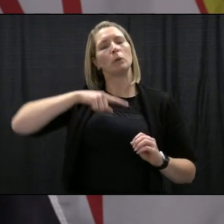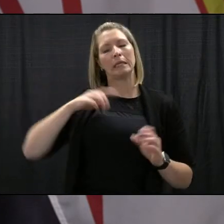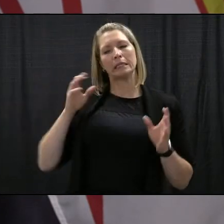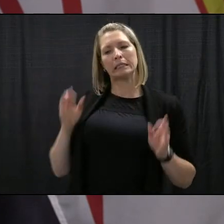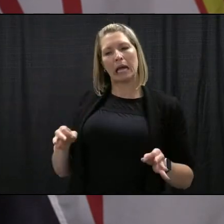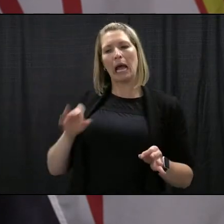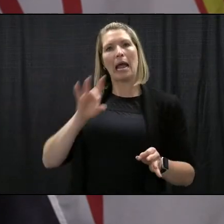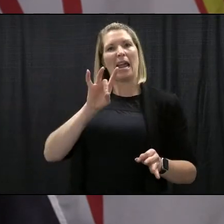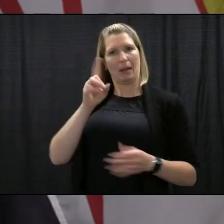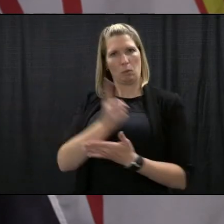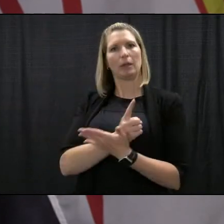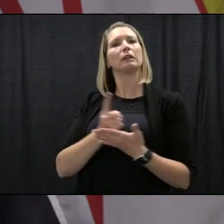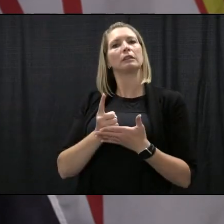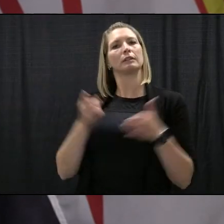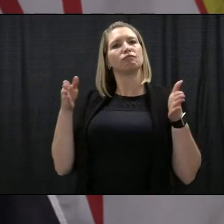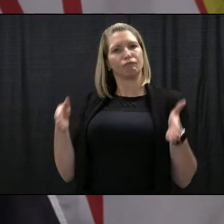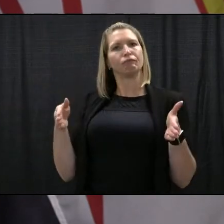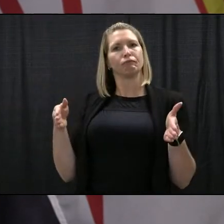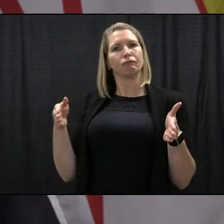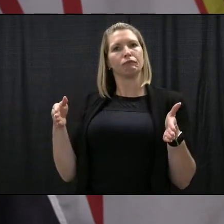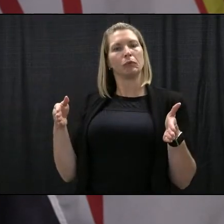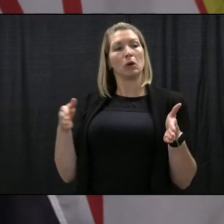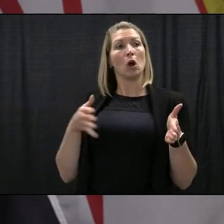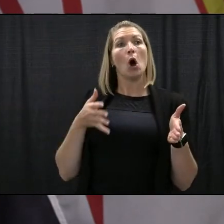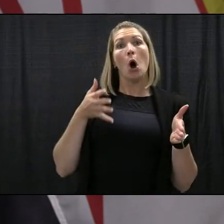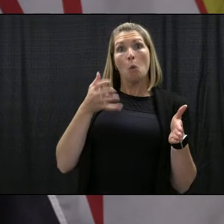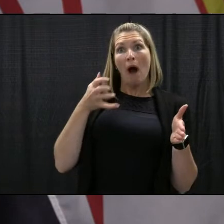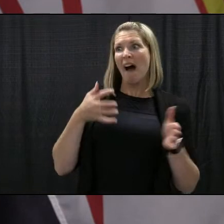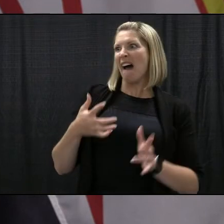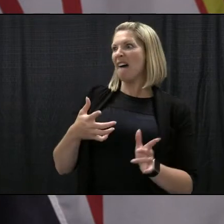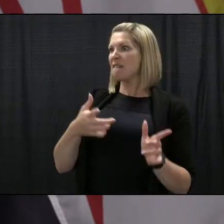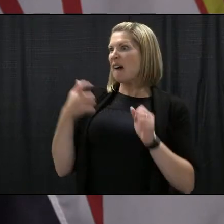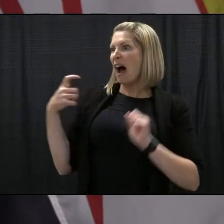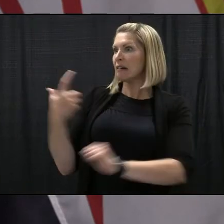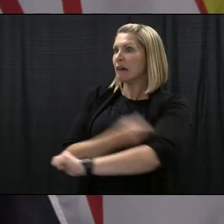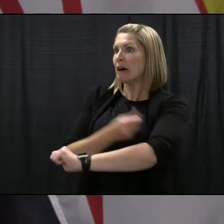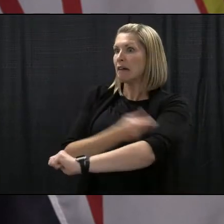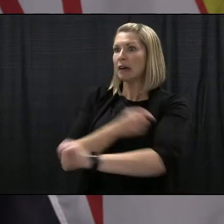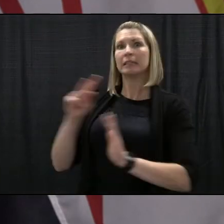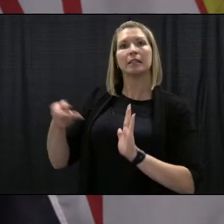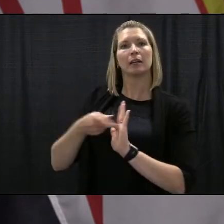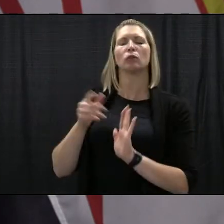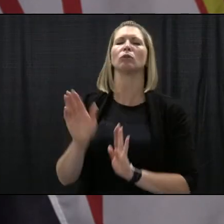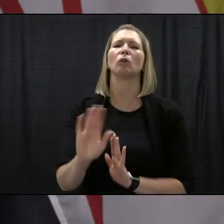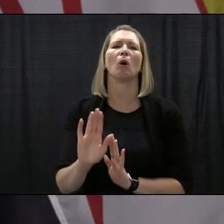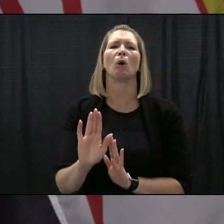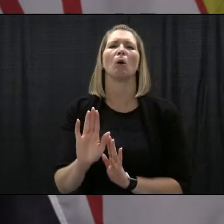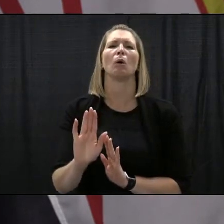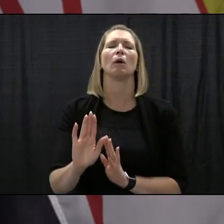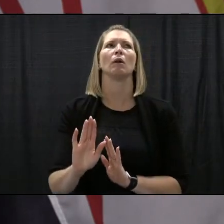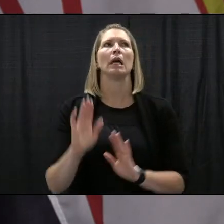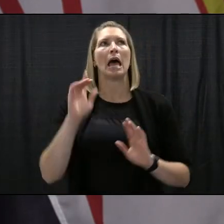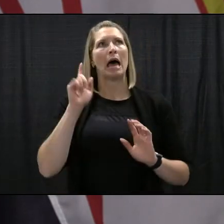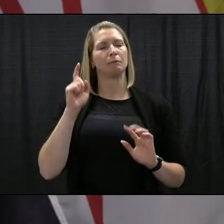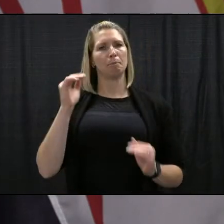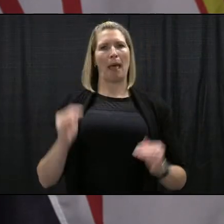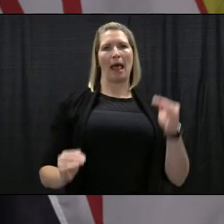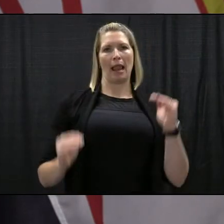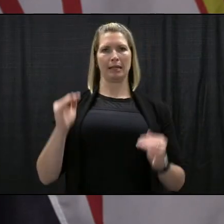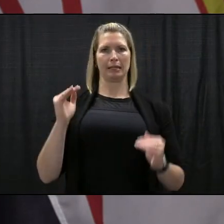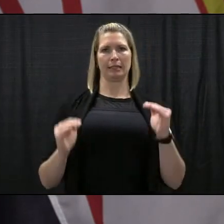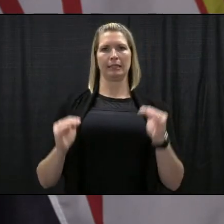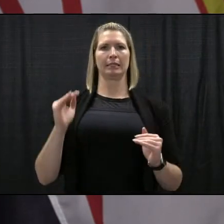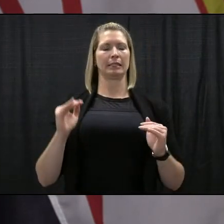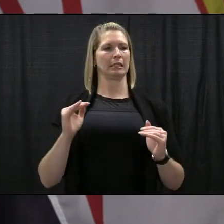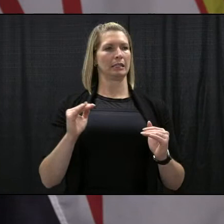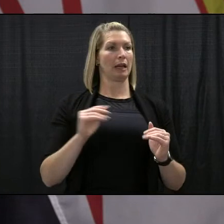just about getting everybody vaccinated as quickly as possible. It's about trying to give the best immune response that